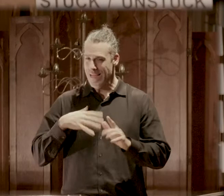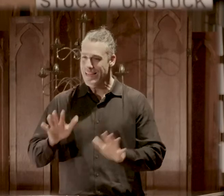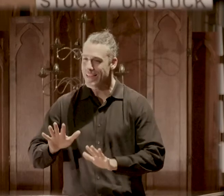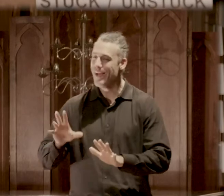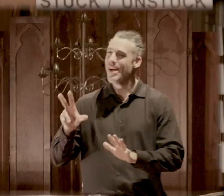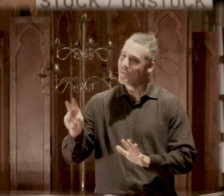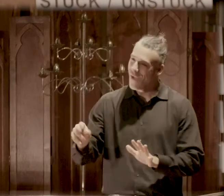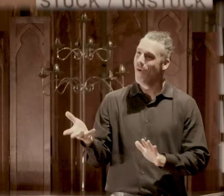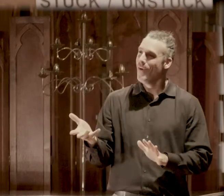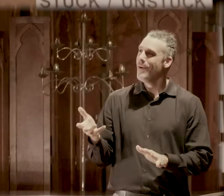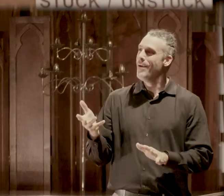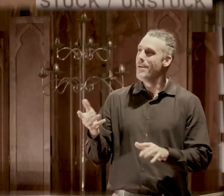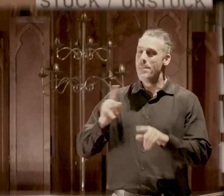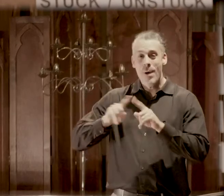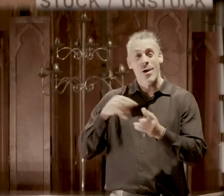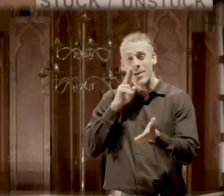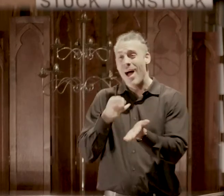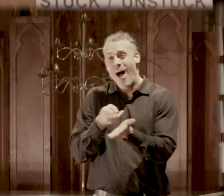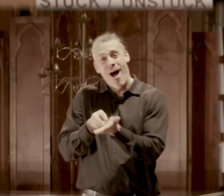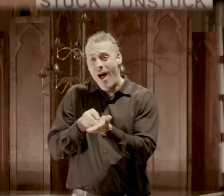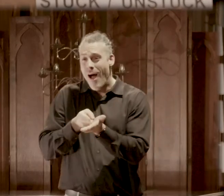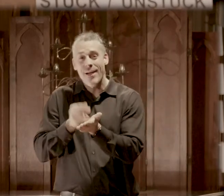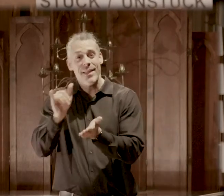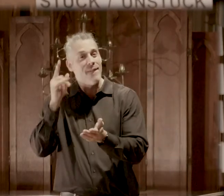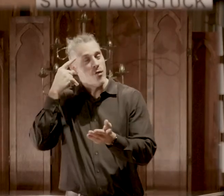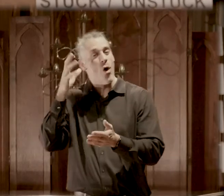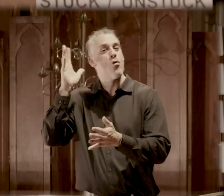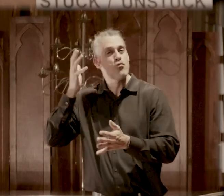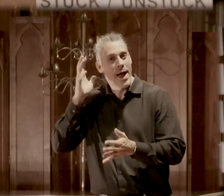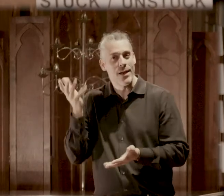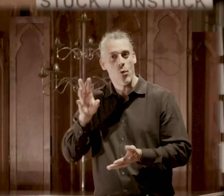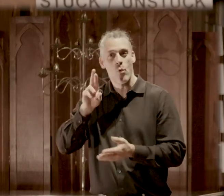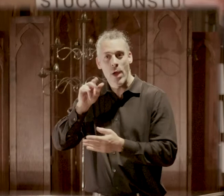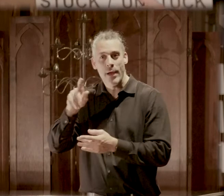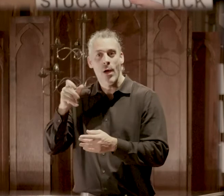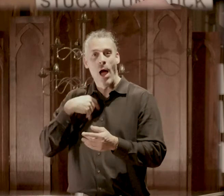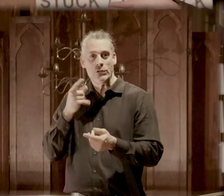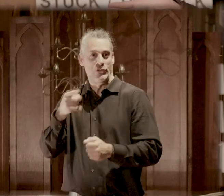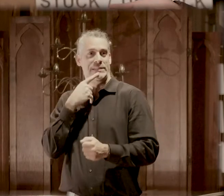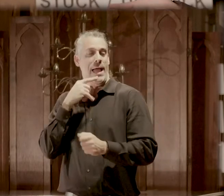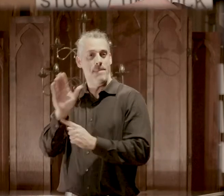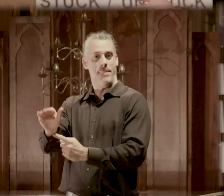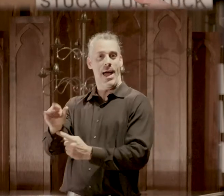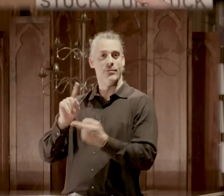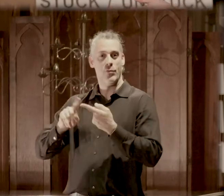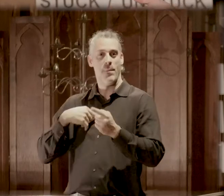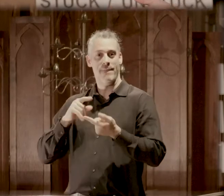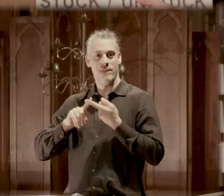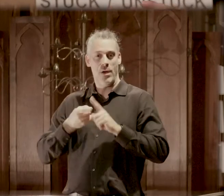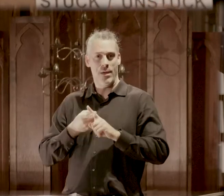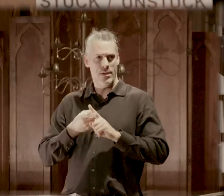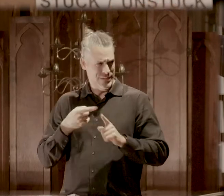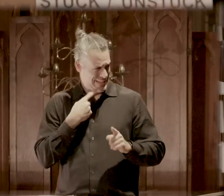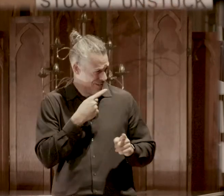no. And I was like, honestly, that was for Radio because that's I was just saying goodbye. I was not,